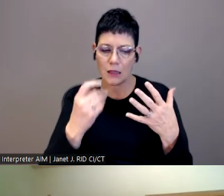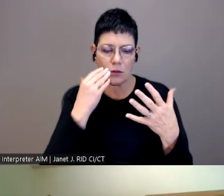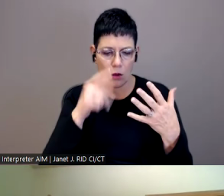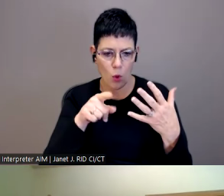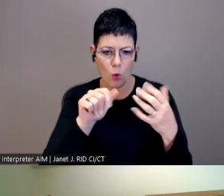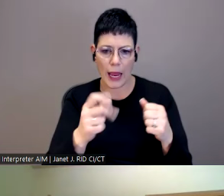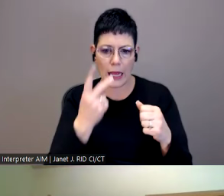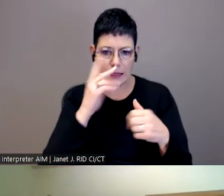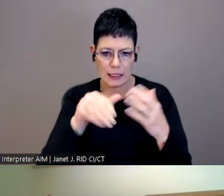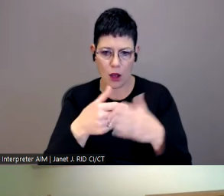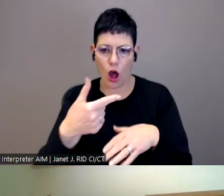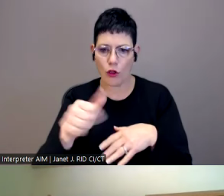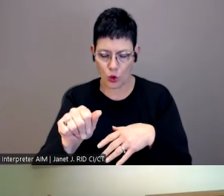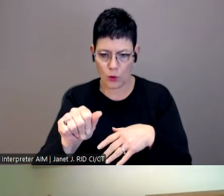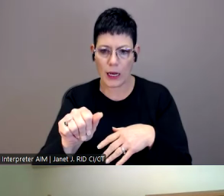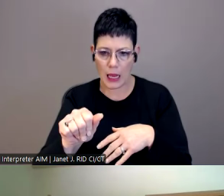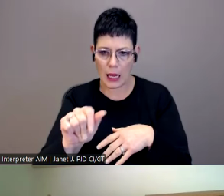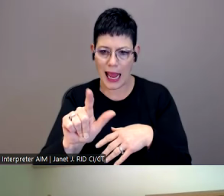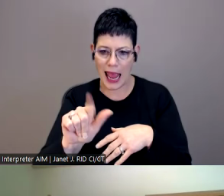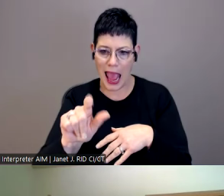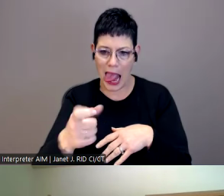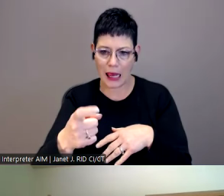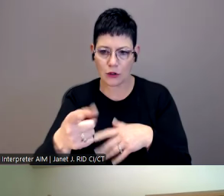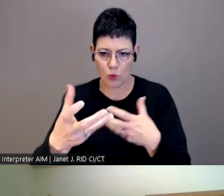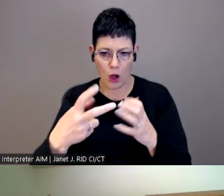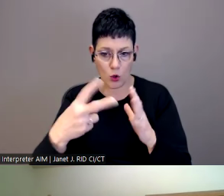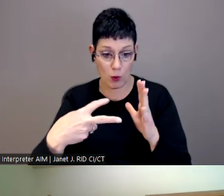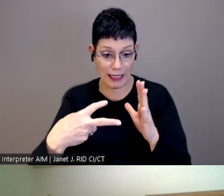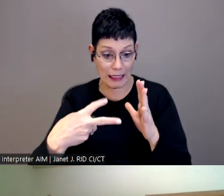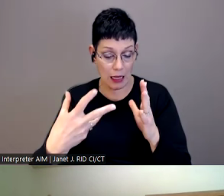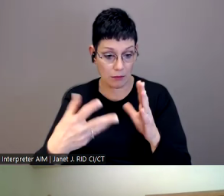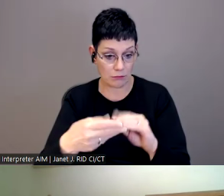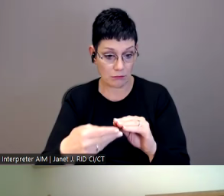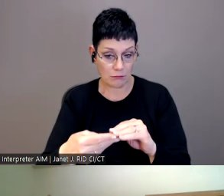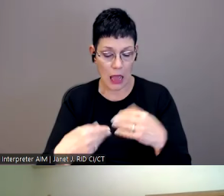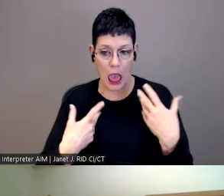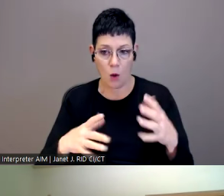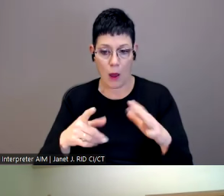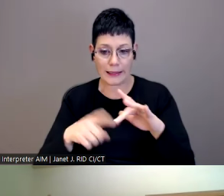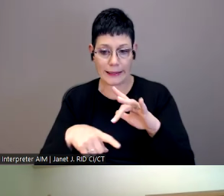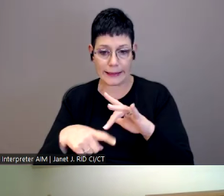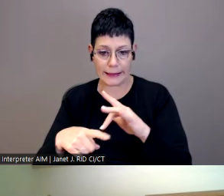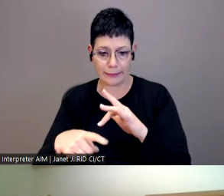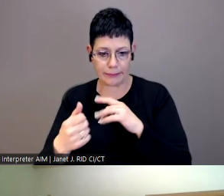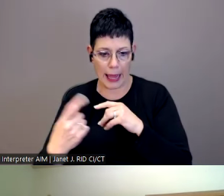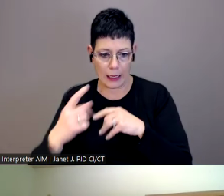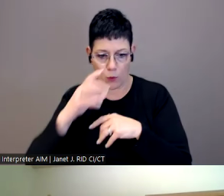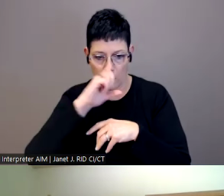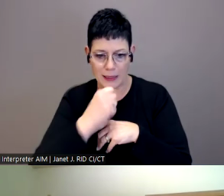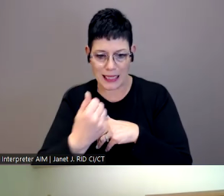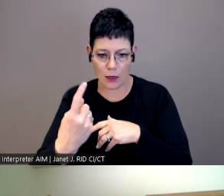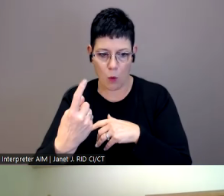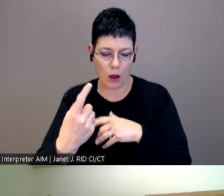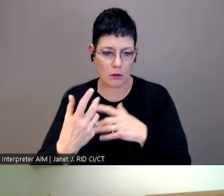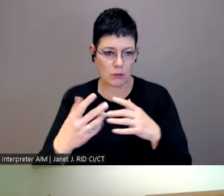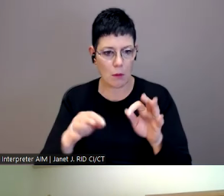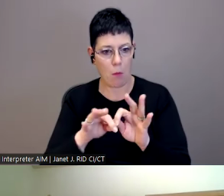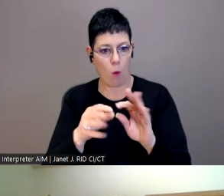all the Q&A if you want to read them off to us. I just don't want to skip over anybody in case I'm missing stuff that's in